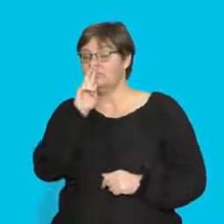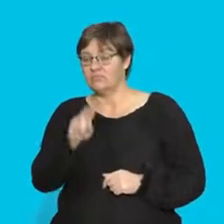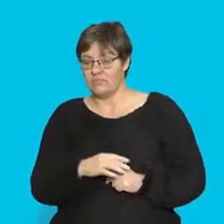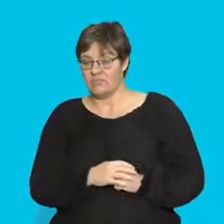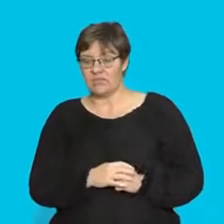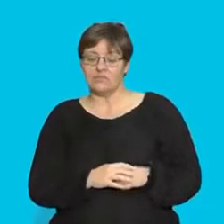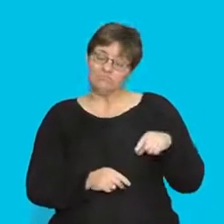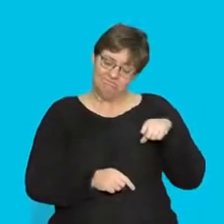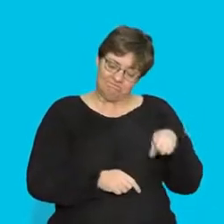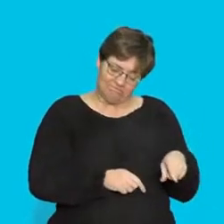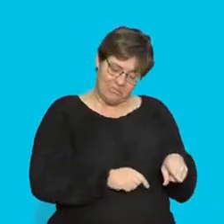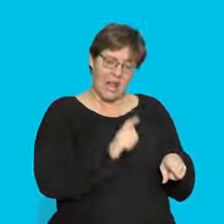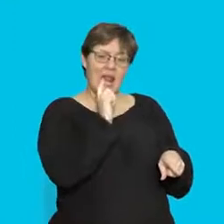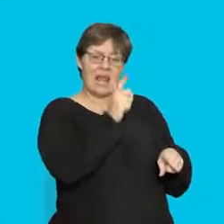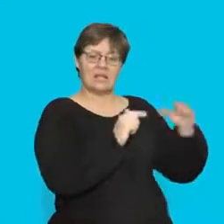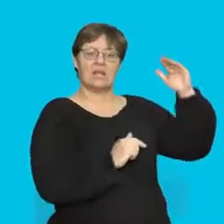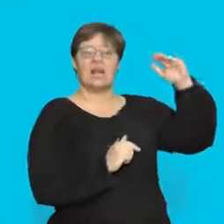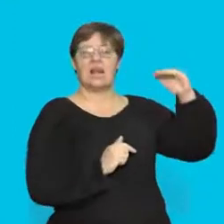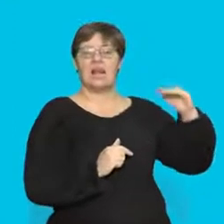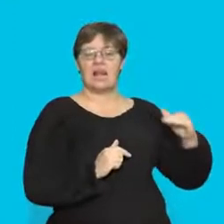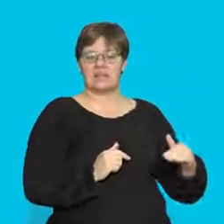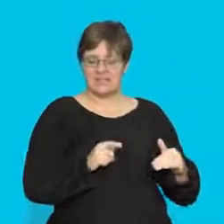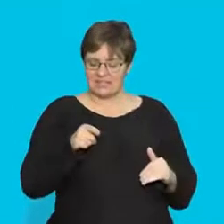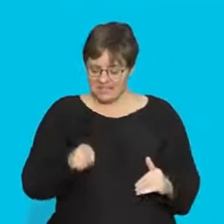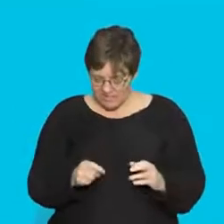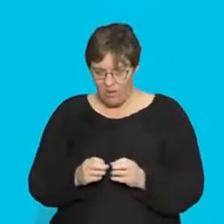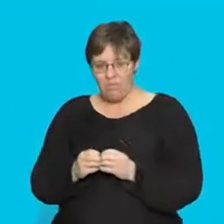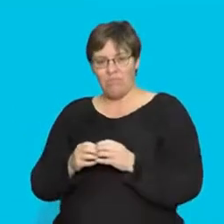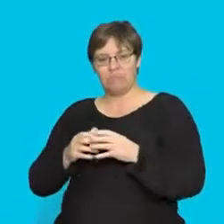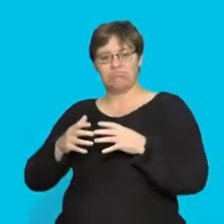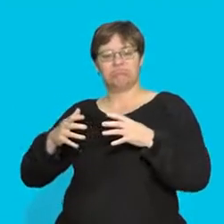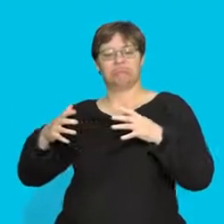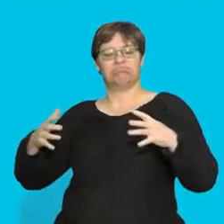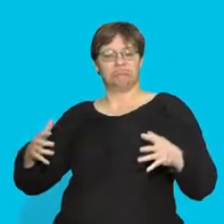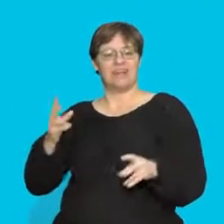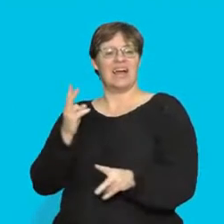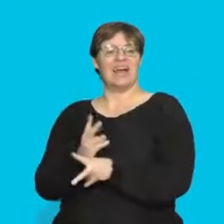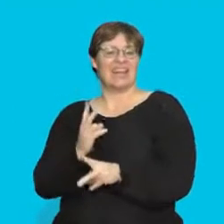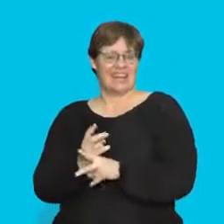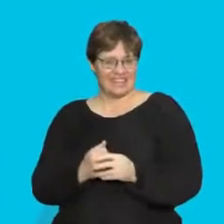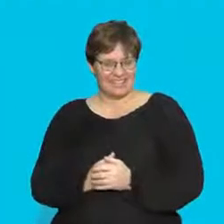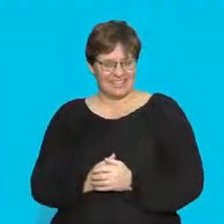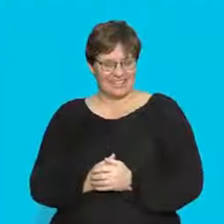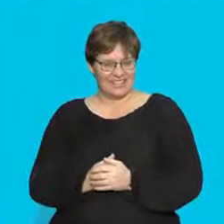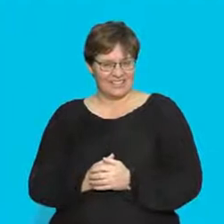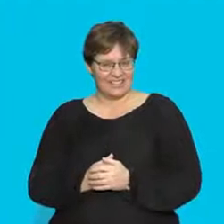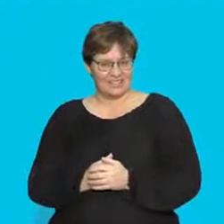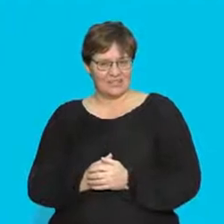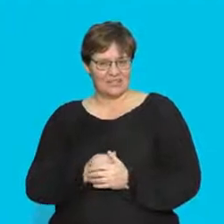our predator population dropping and our prey population, wow, skyrocketing,